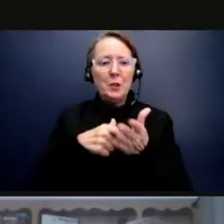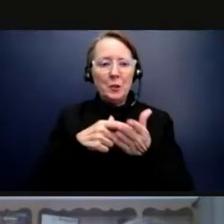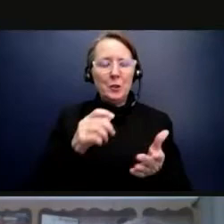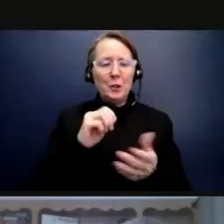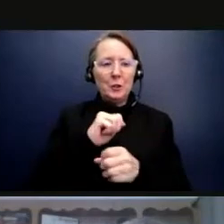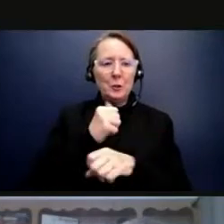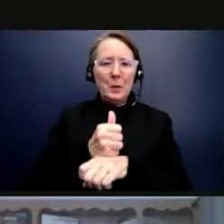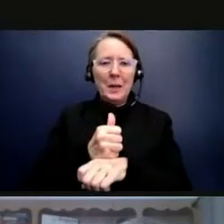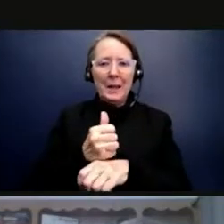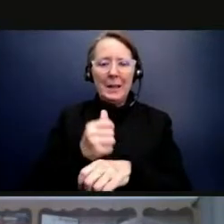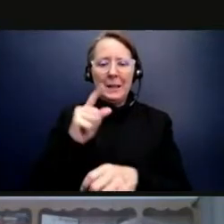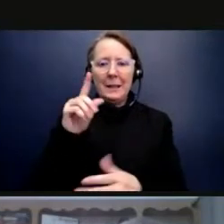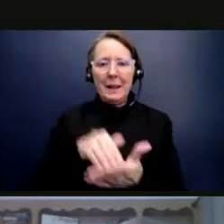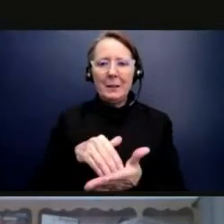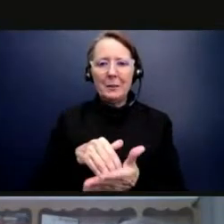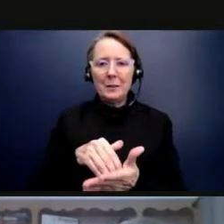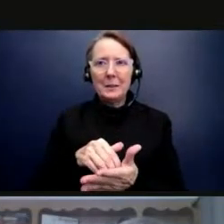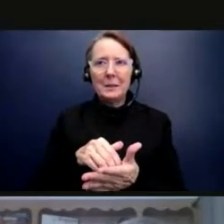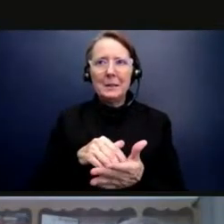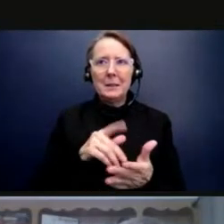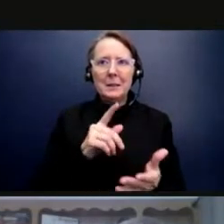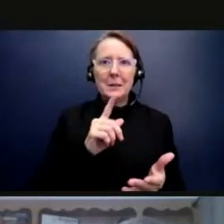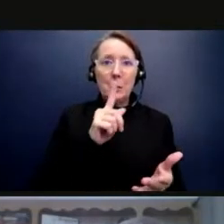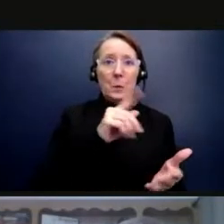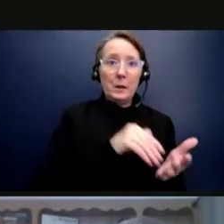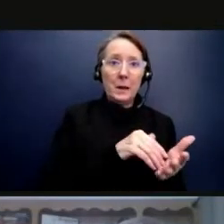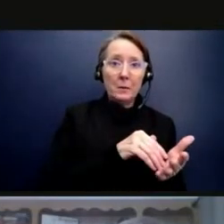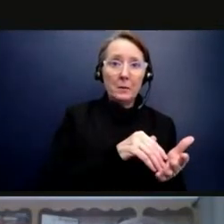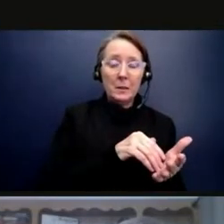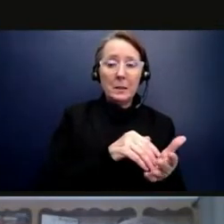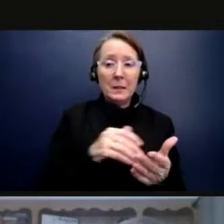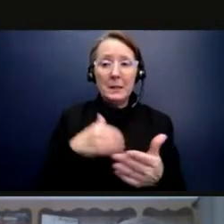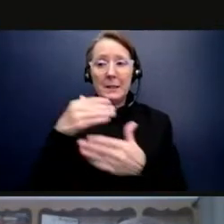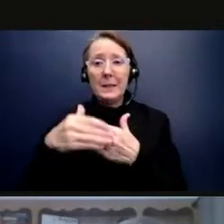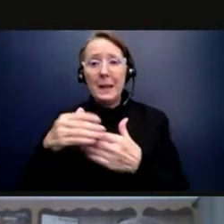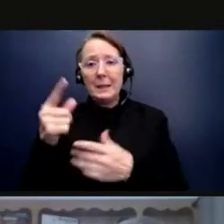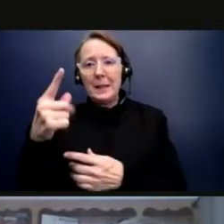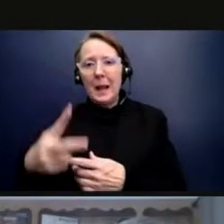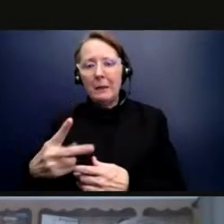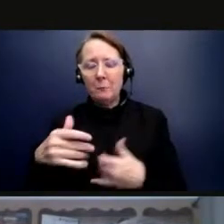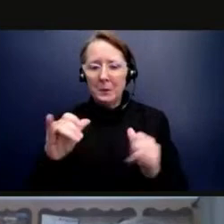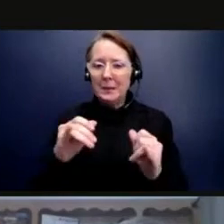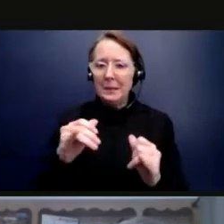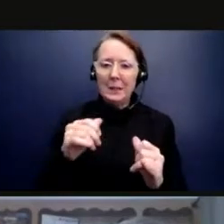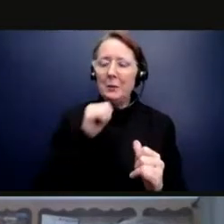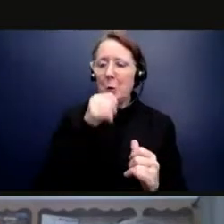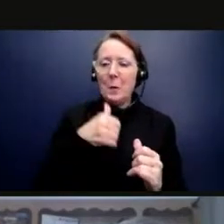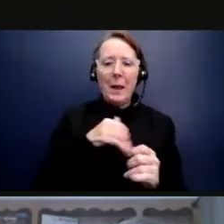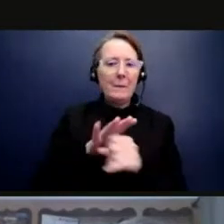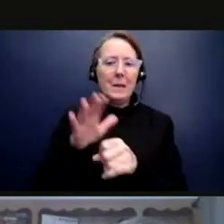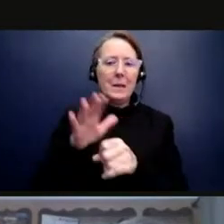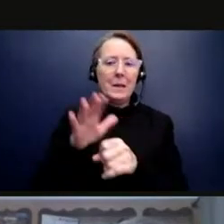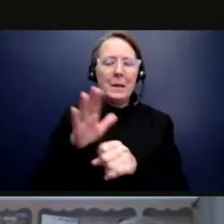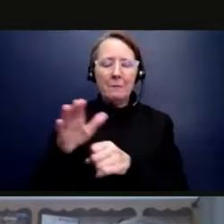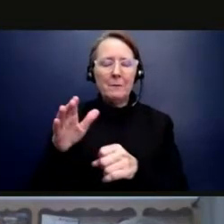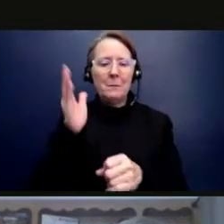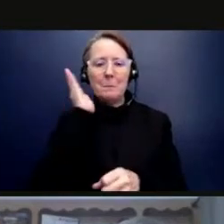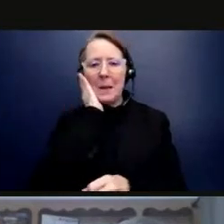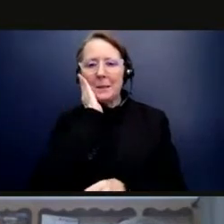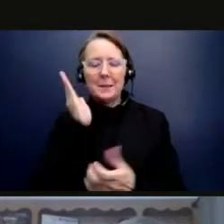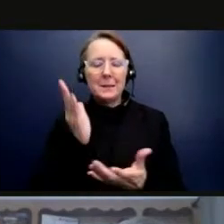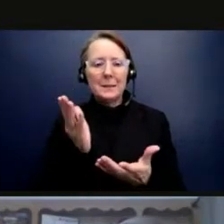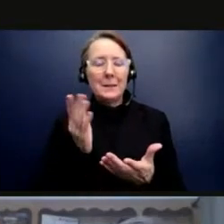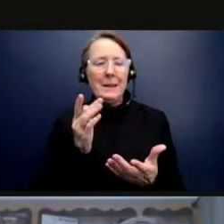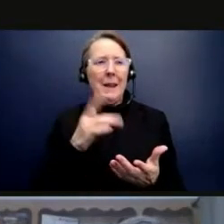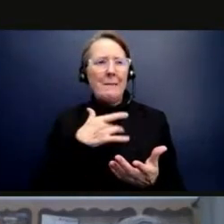to, eat into the 1,000. That's the next half. So, we're still short hundreds of shelters. But I'm sure we're in a better place